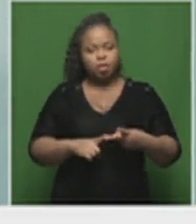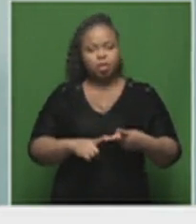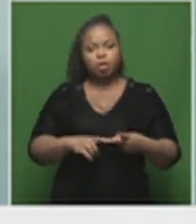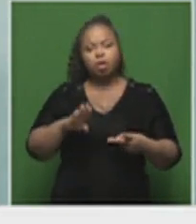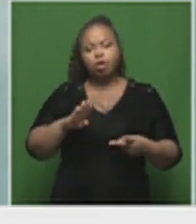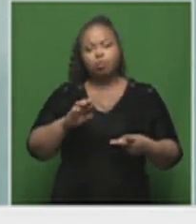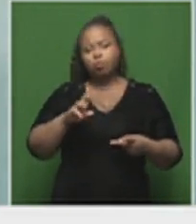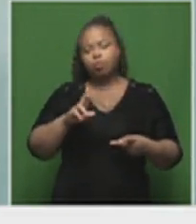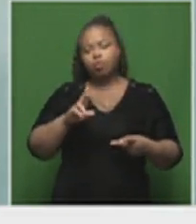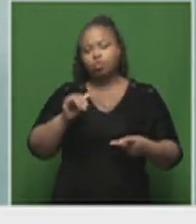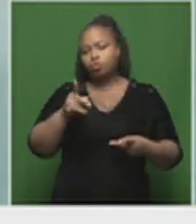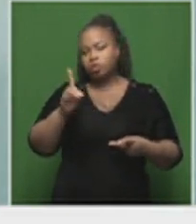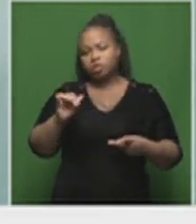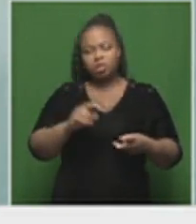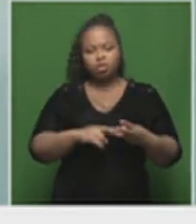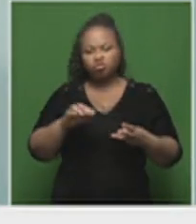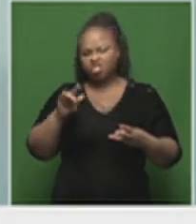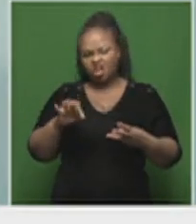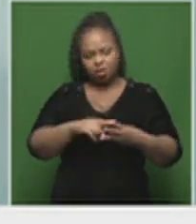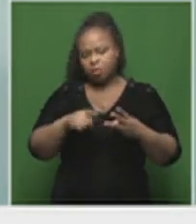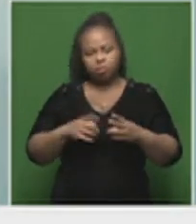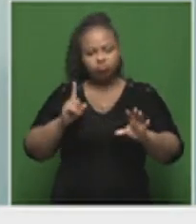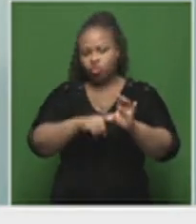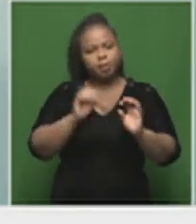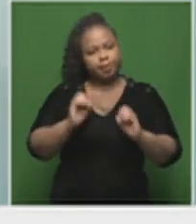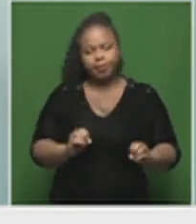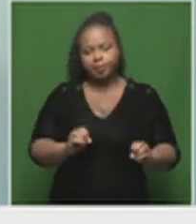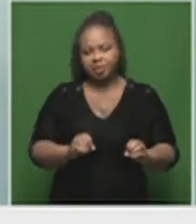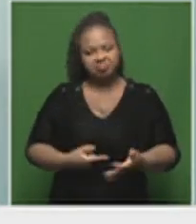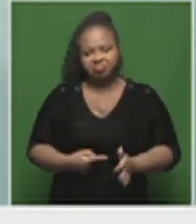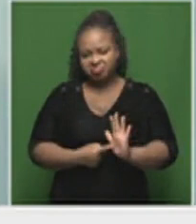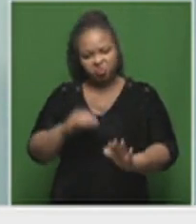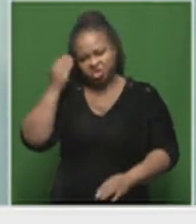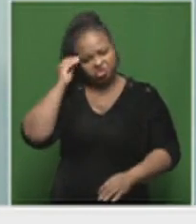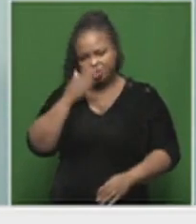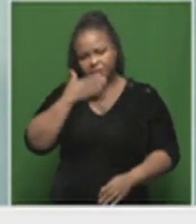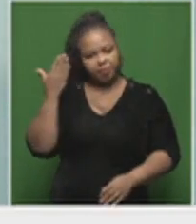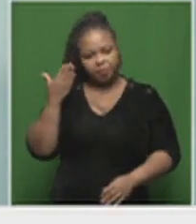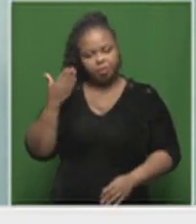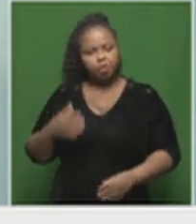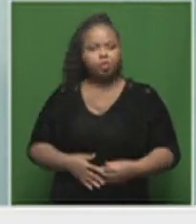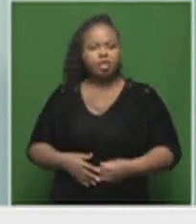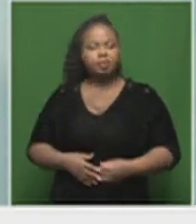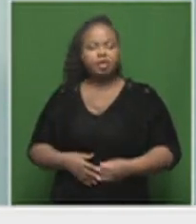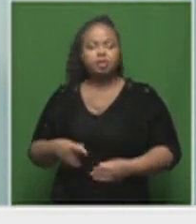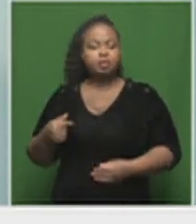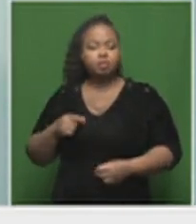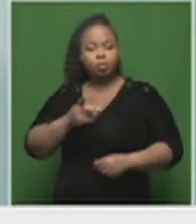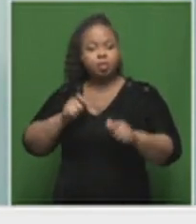Burundi and Eritrea. These have not joined the COVAX facility and have not shown any interest in vaccinating the